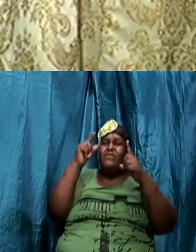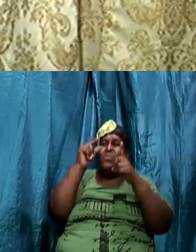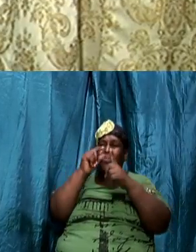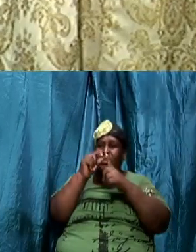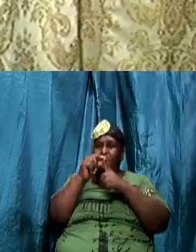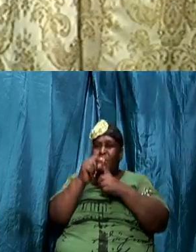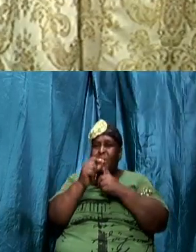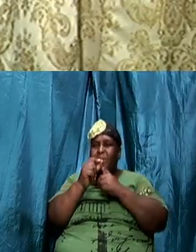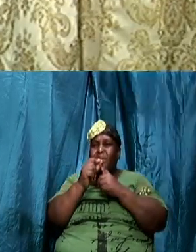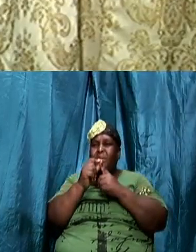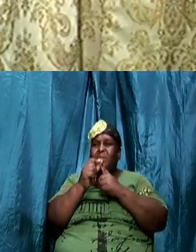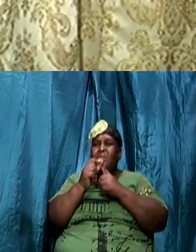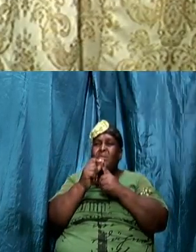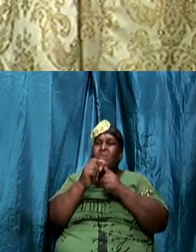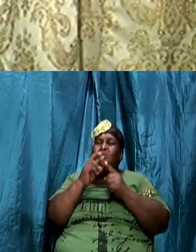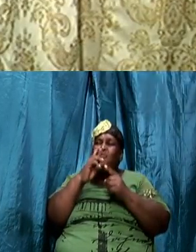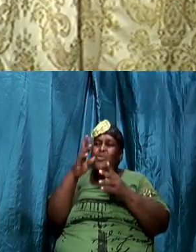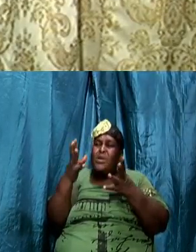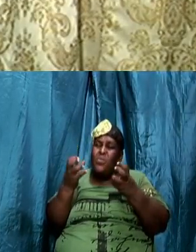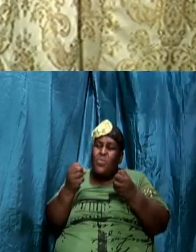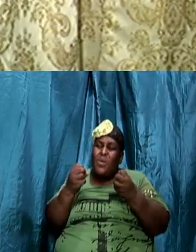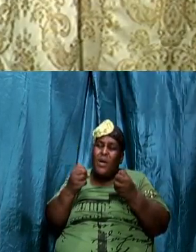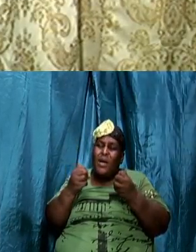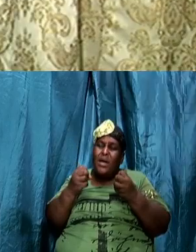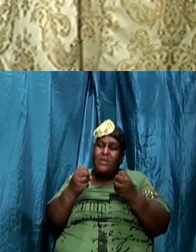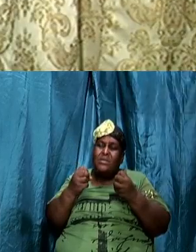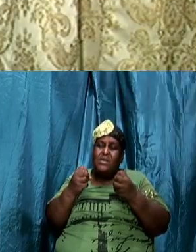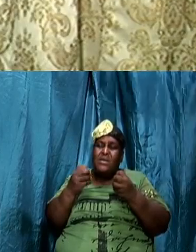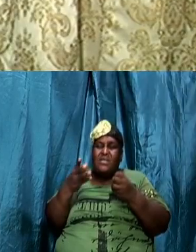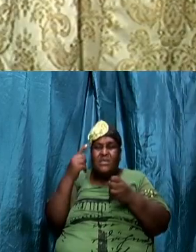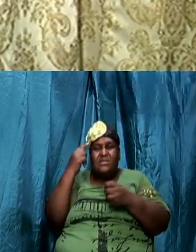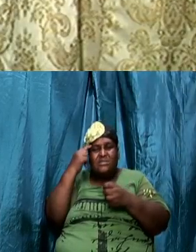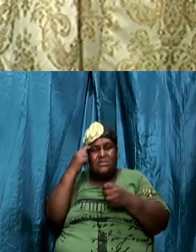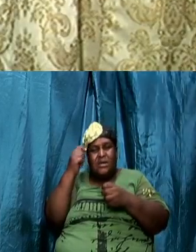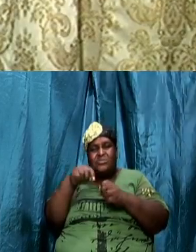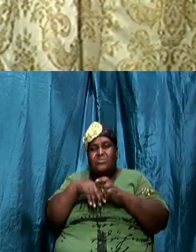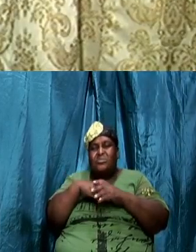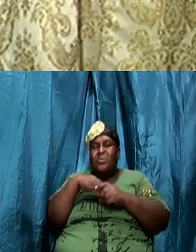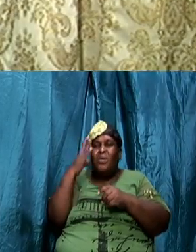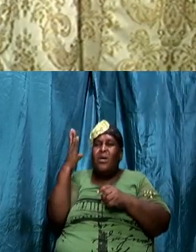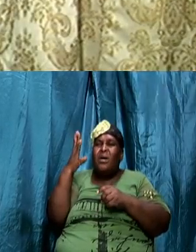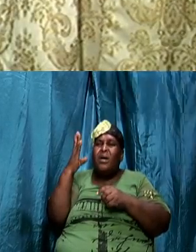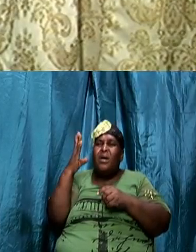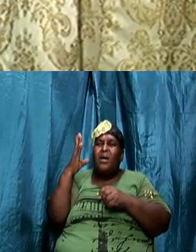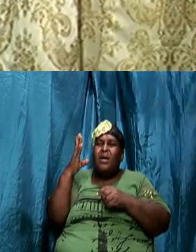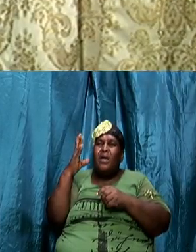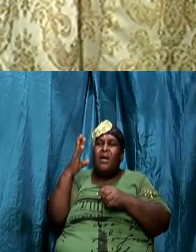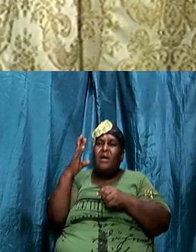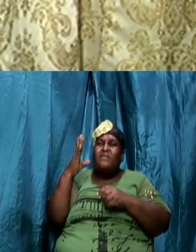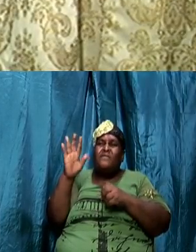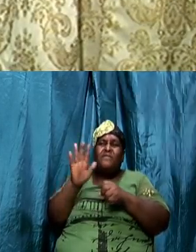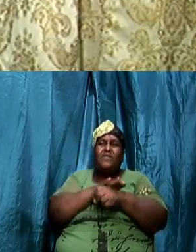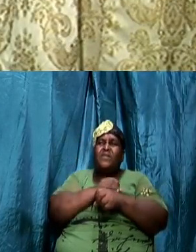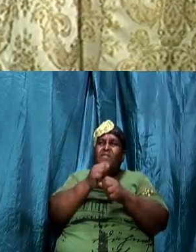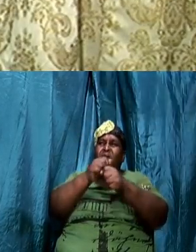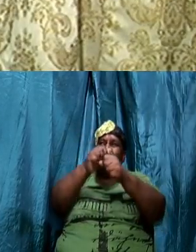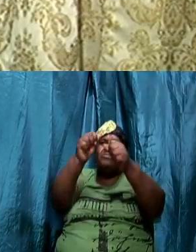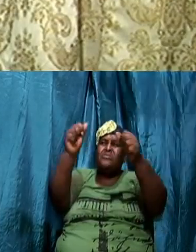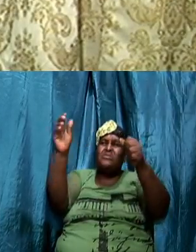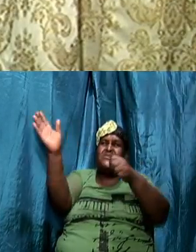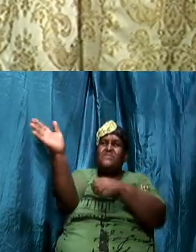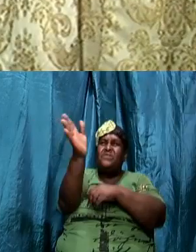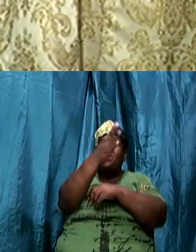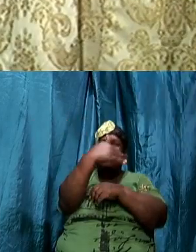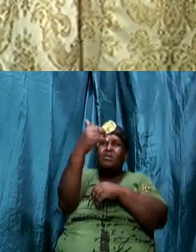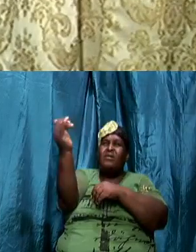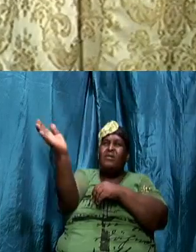these thoughts to come out and to permeate the atmosphere and get into our system, because they speak